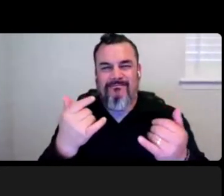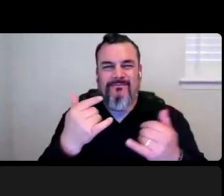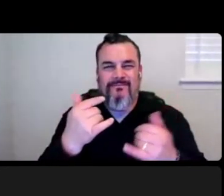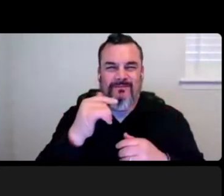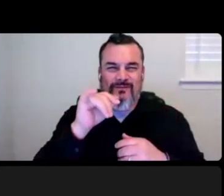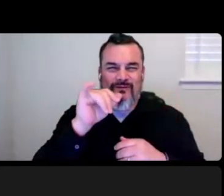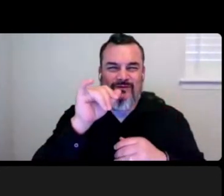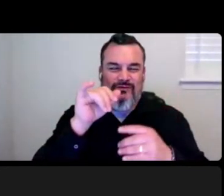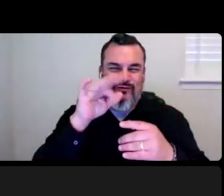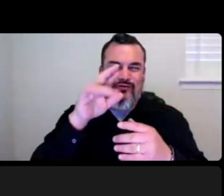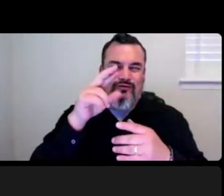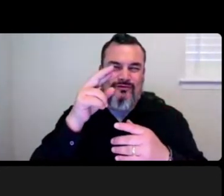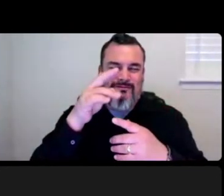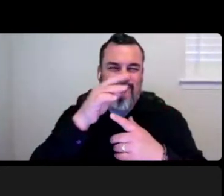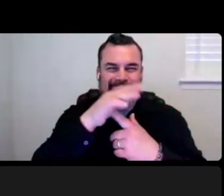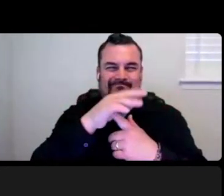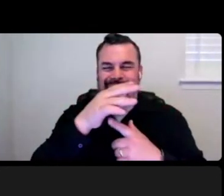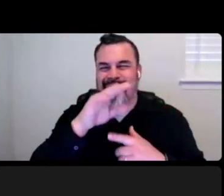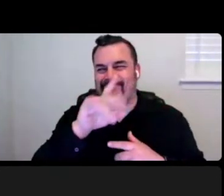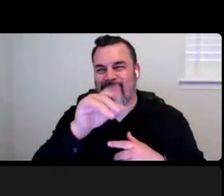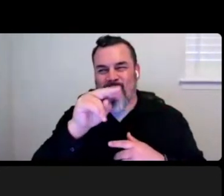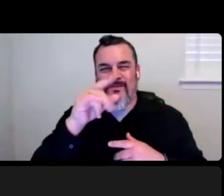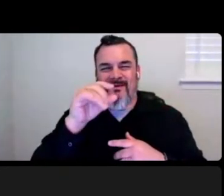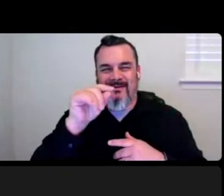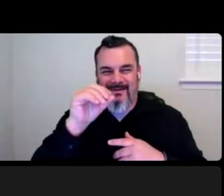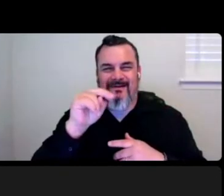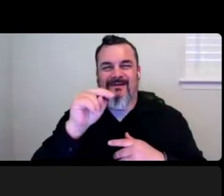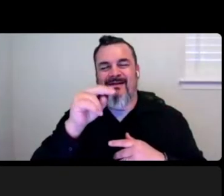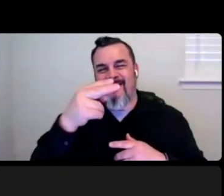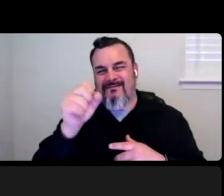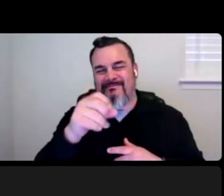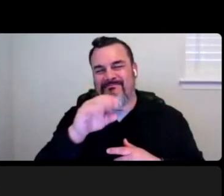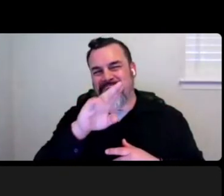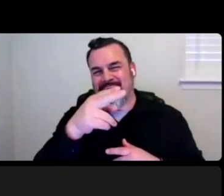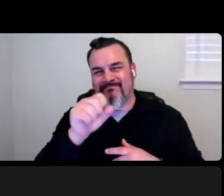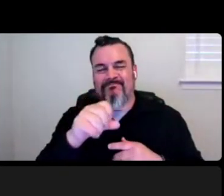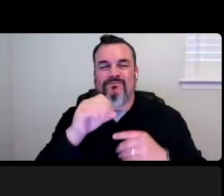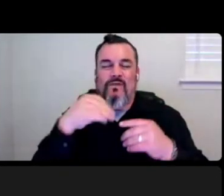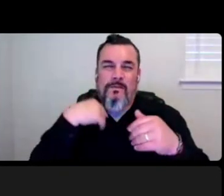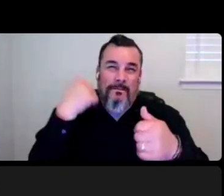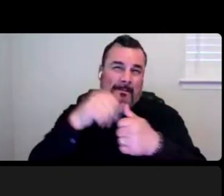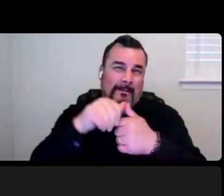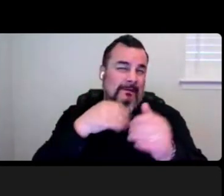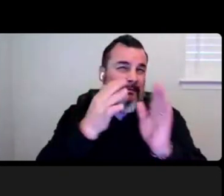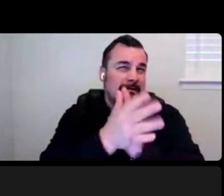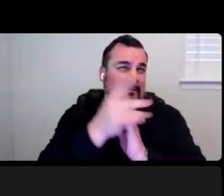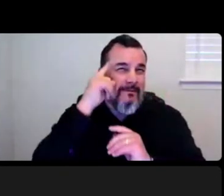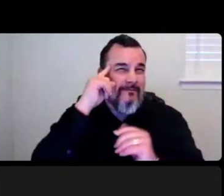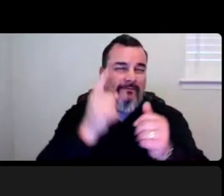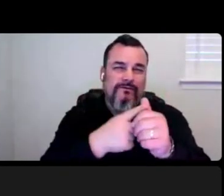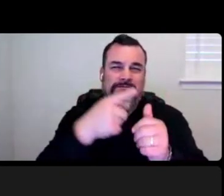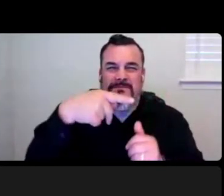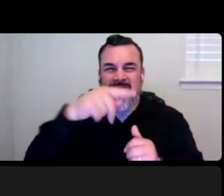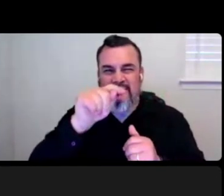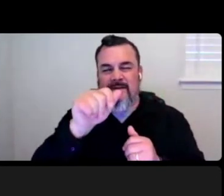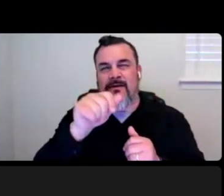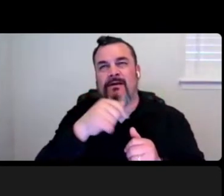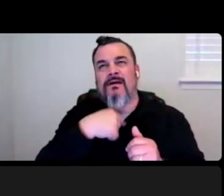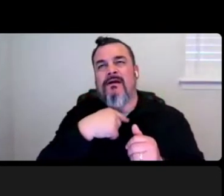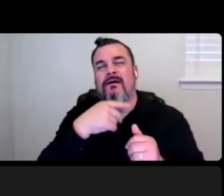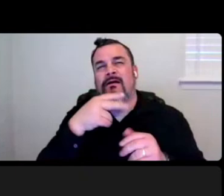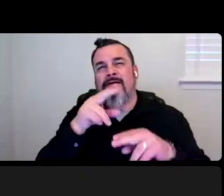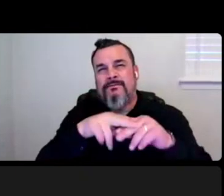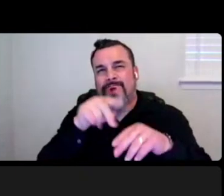Bloomington High, the 3-year-old. So I remember heading out to their first PTA, and I'm sitting there